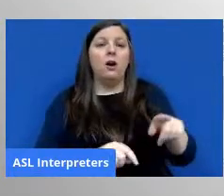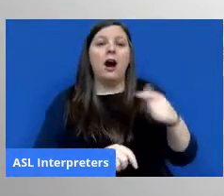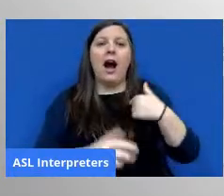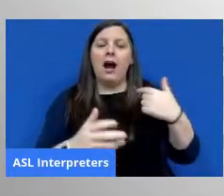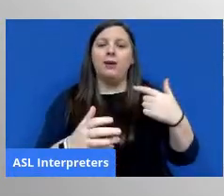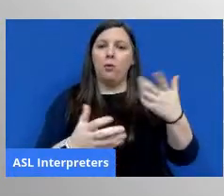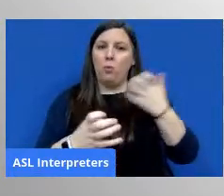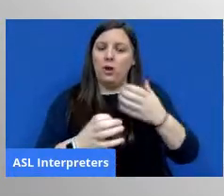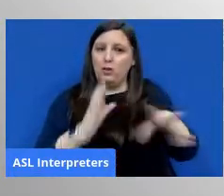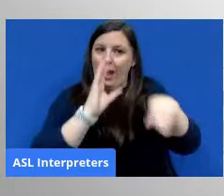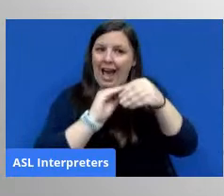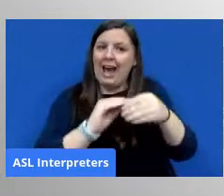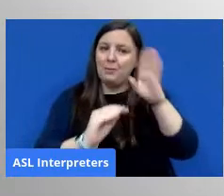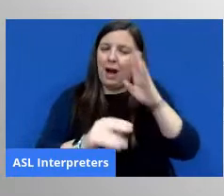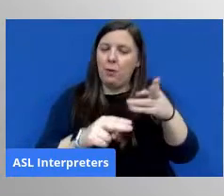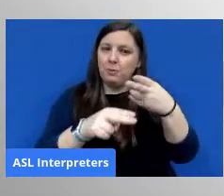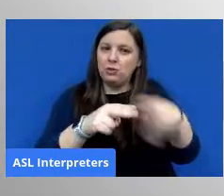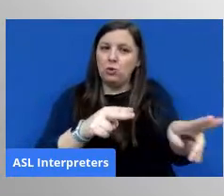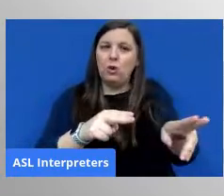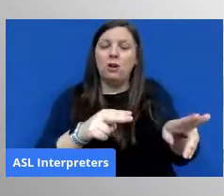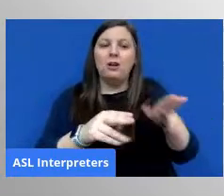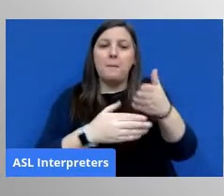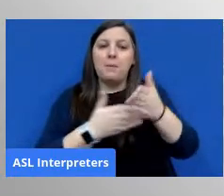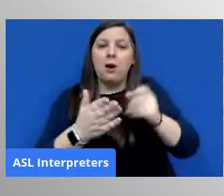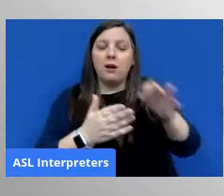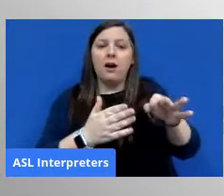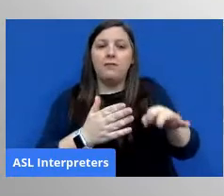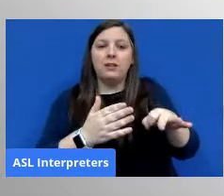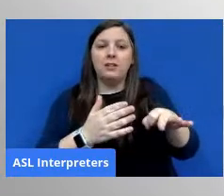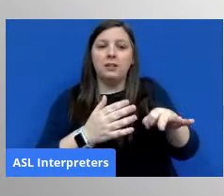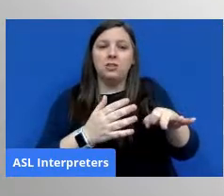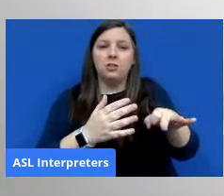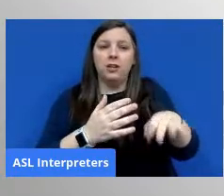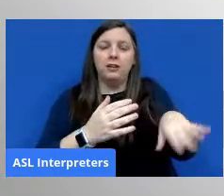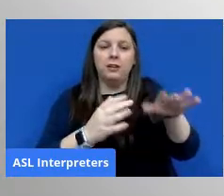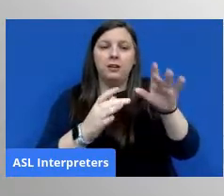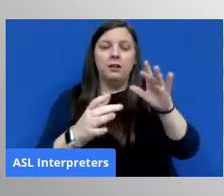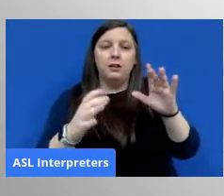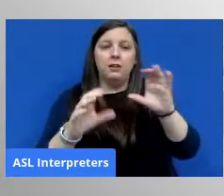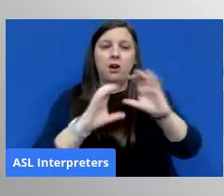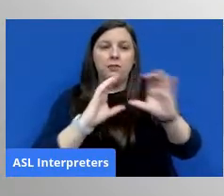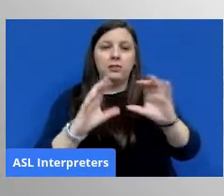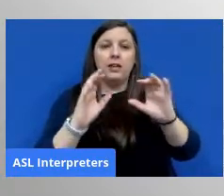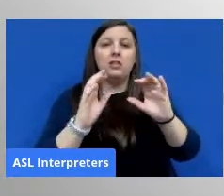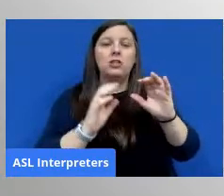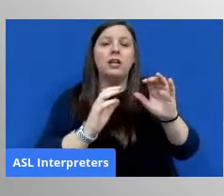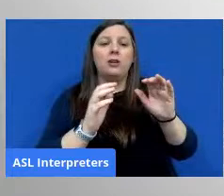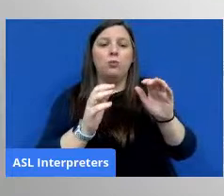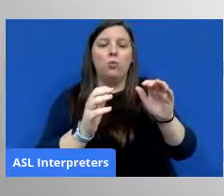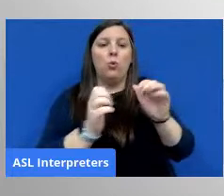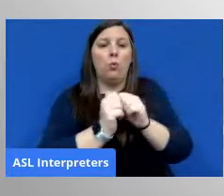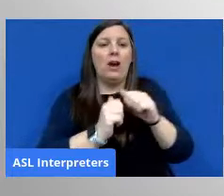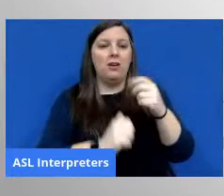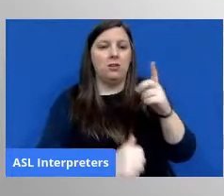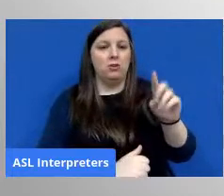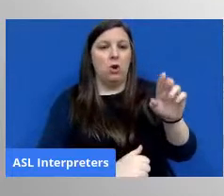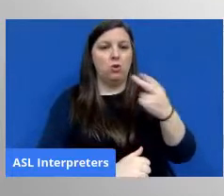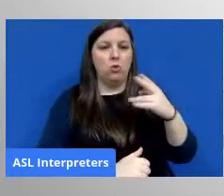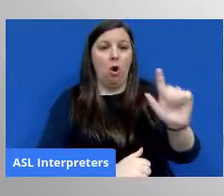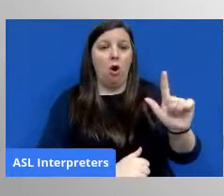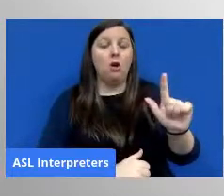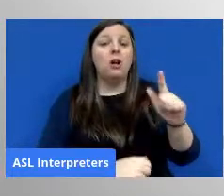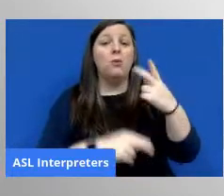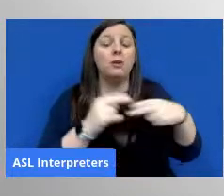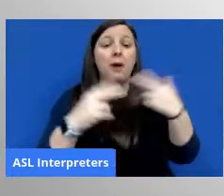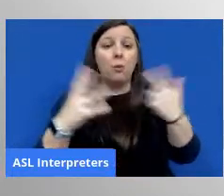that conversation with Attorney Hull and Dr. Maddox today was largely around bringing multiple stakeholders to the